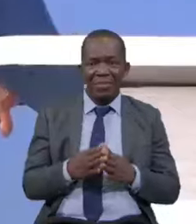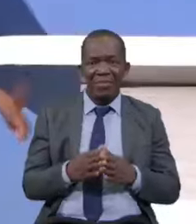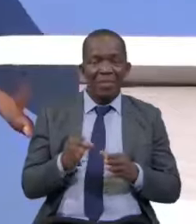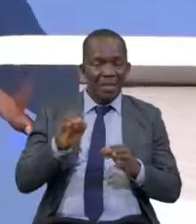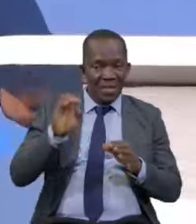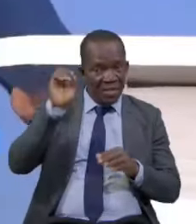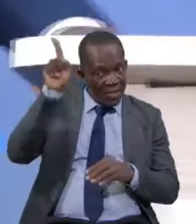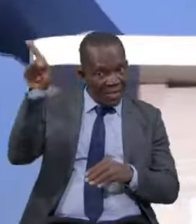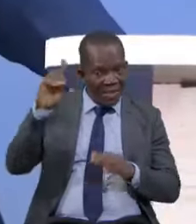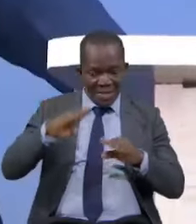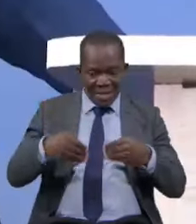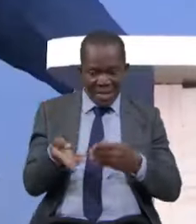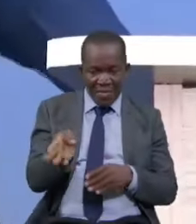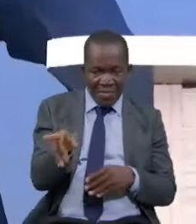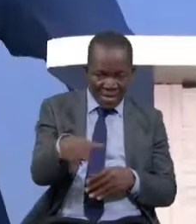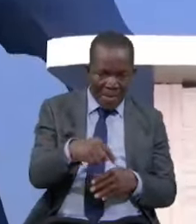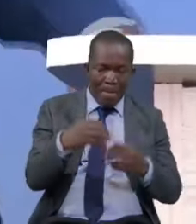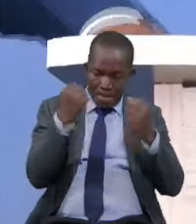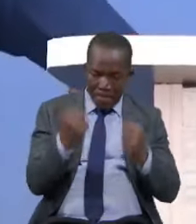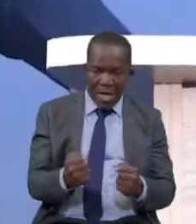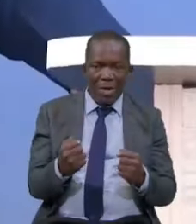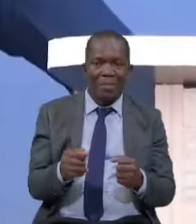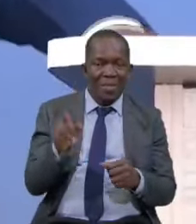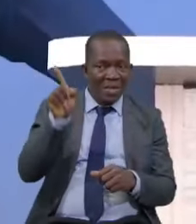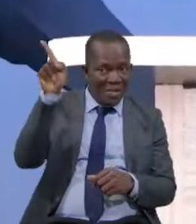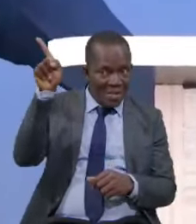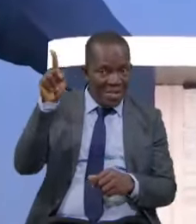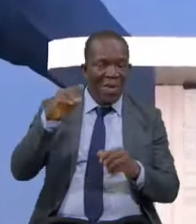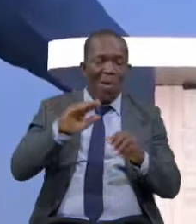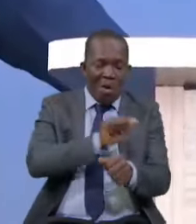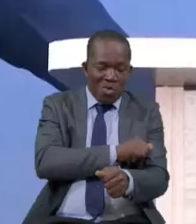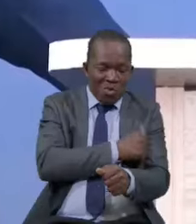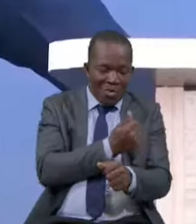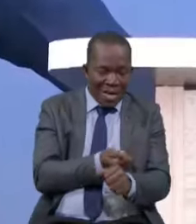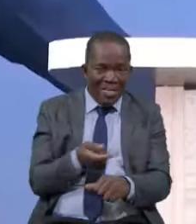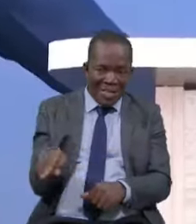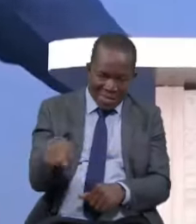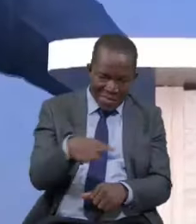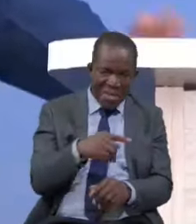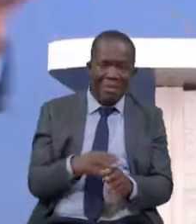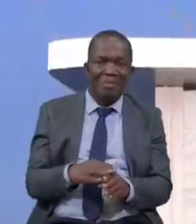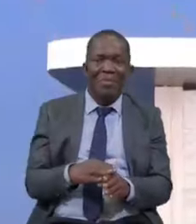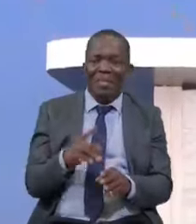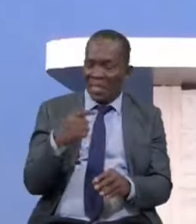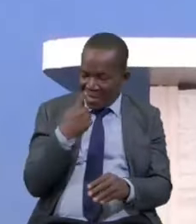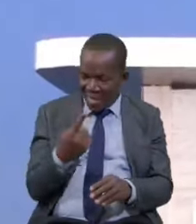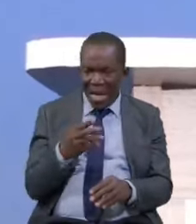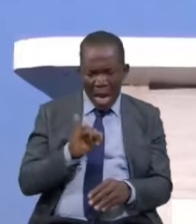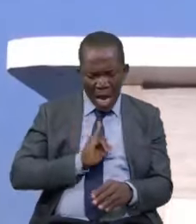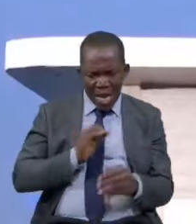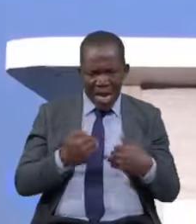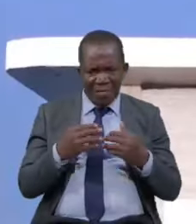He authorized them. He said, I've demonstrated it before you. I've lived before you. And here now you are to